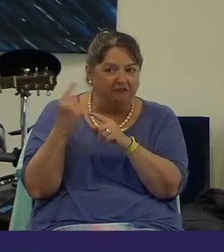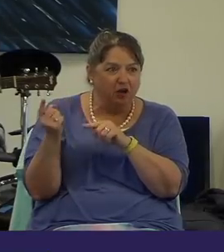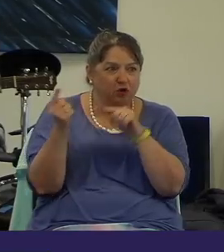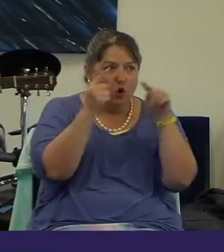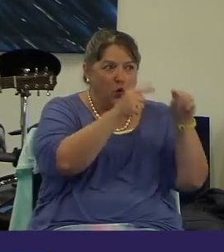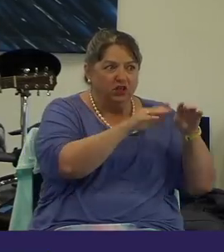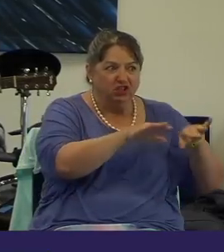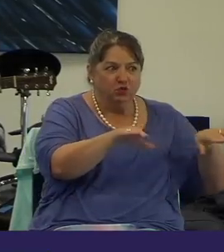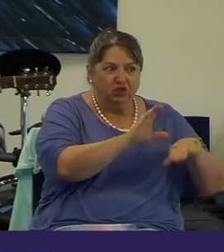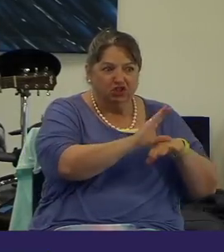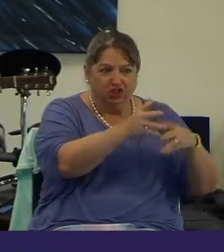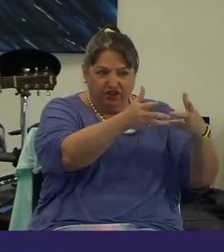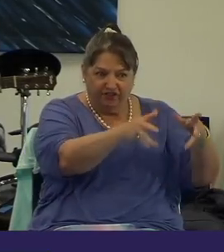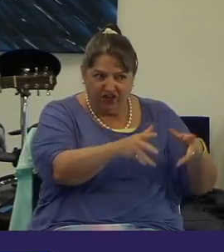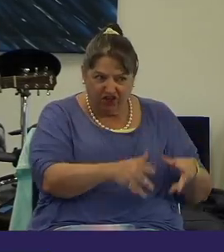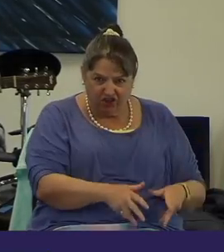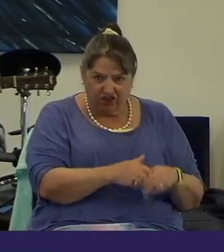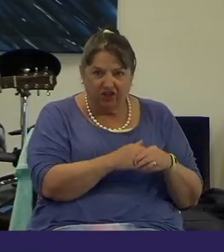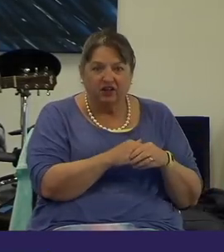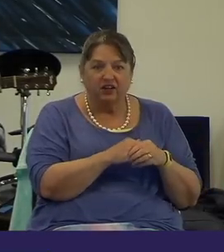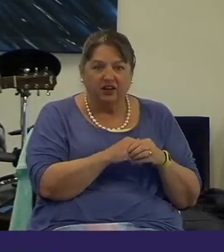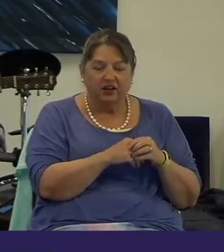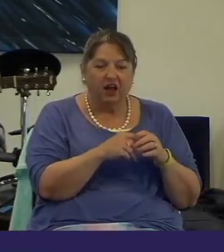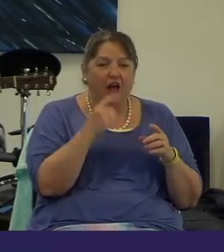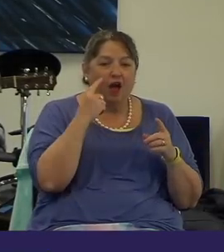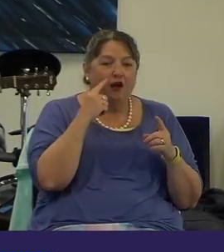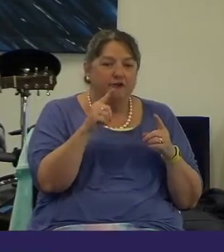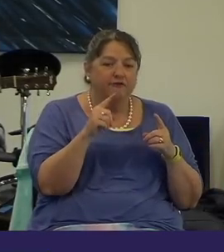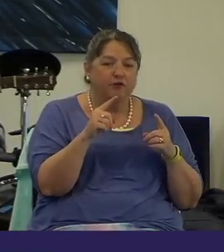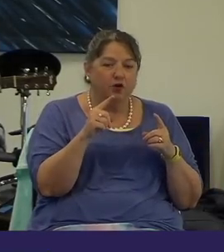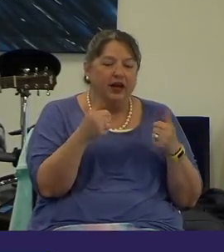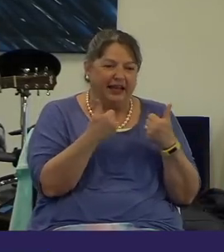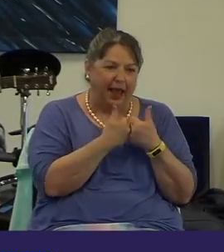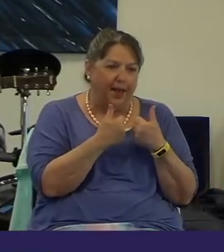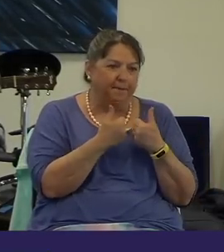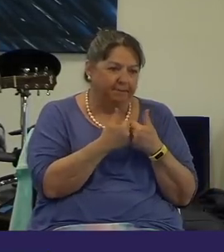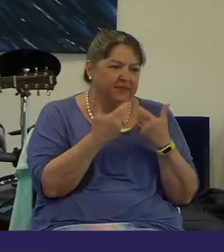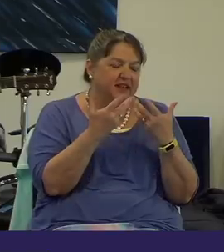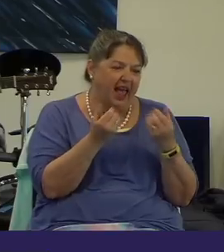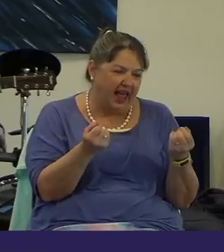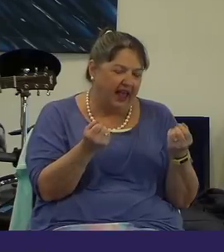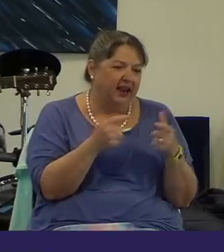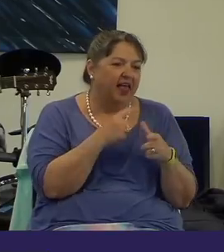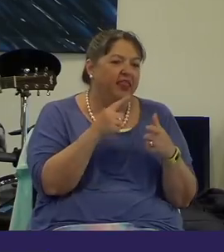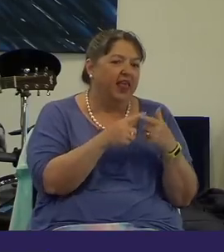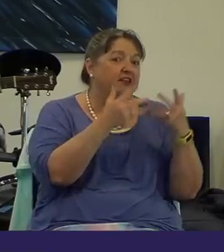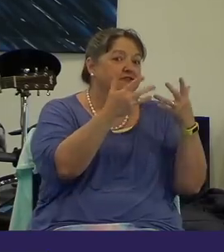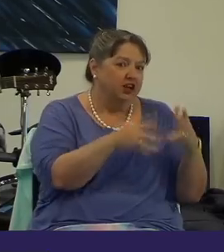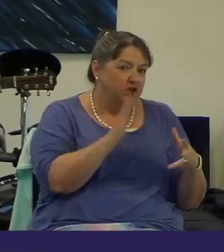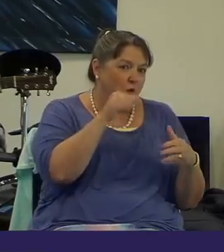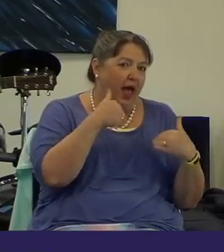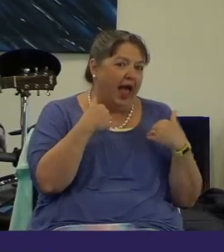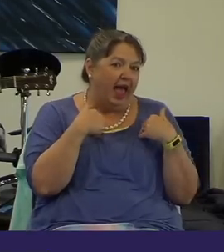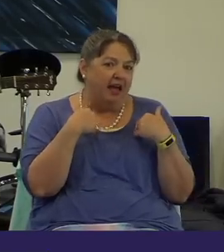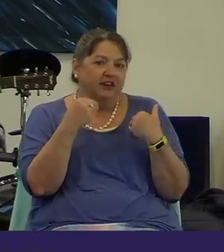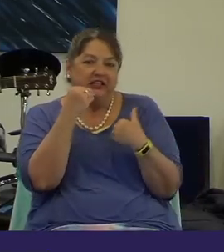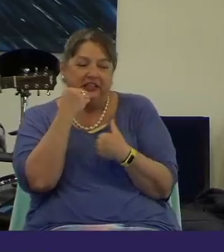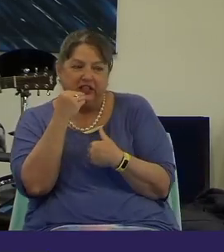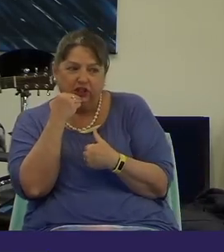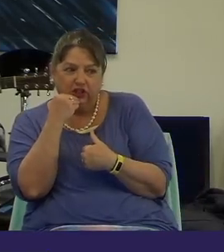community kids for carnival games. And then after that, we'll have our dinner and food fellowship.